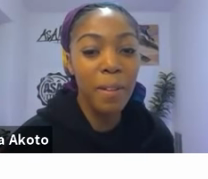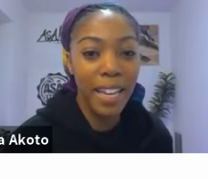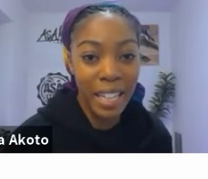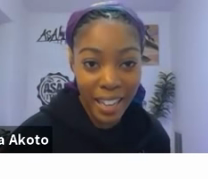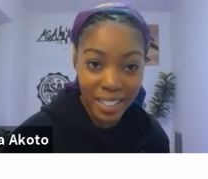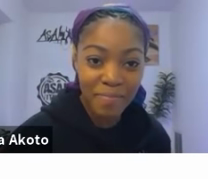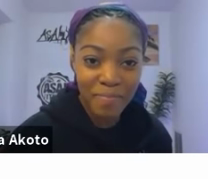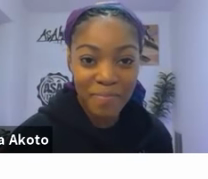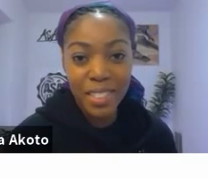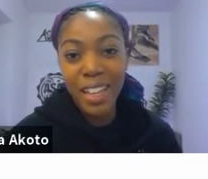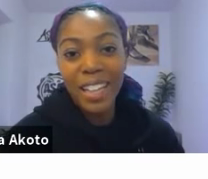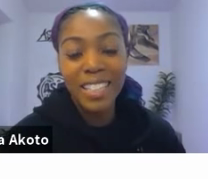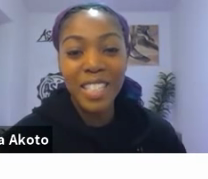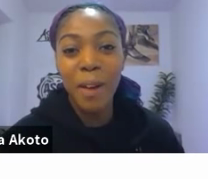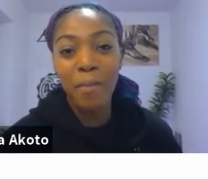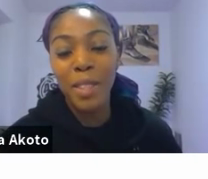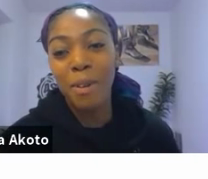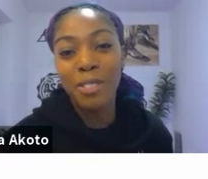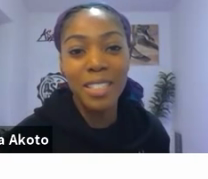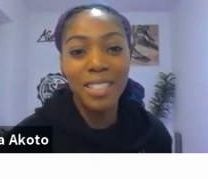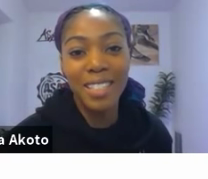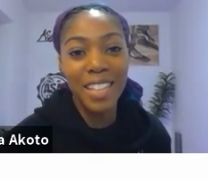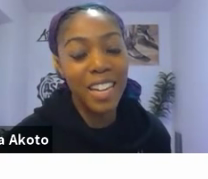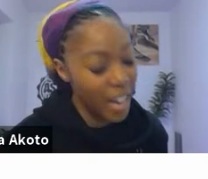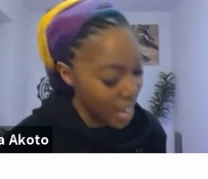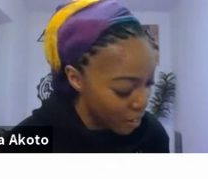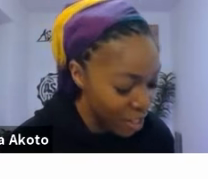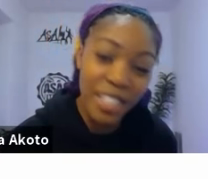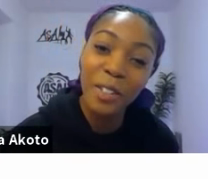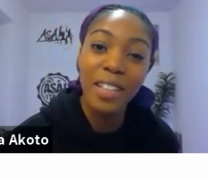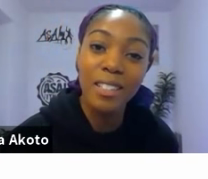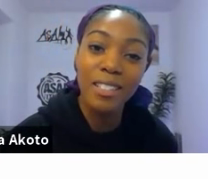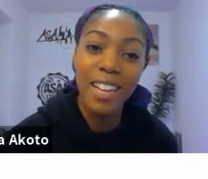I'm gonna play it again. This is probably the most DC thing